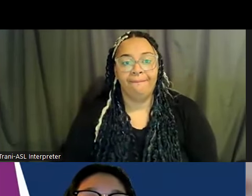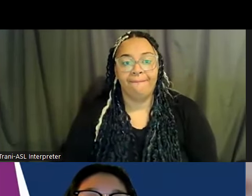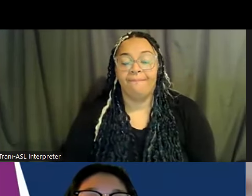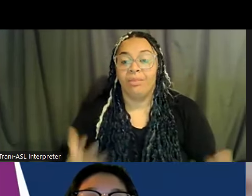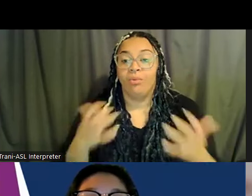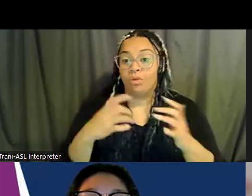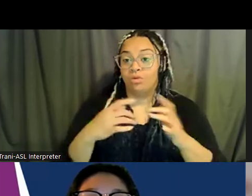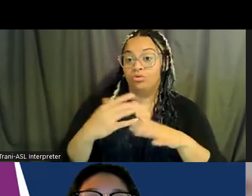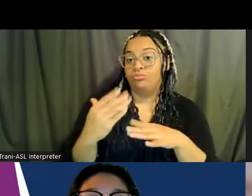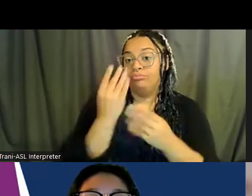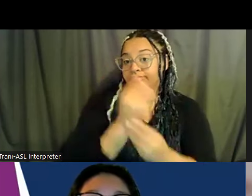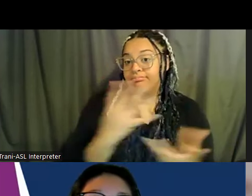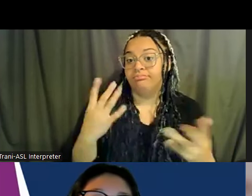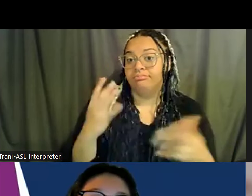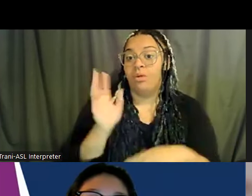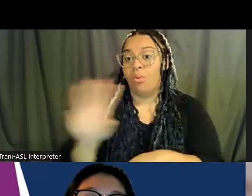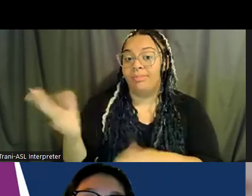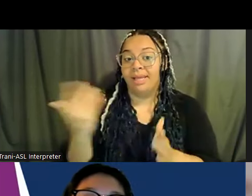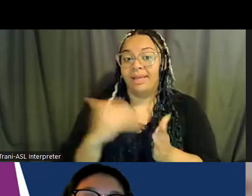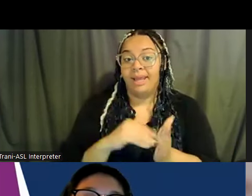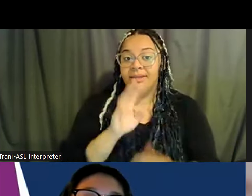website again,